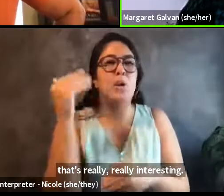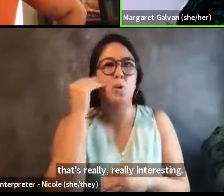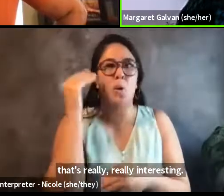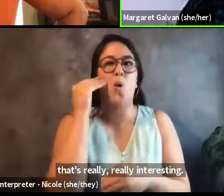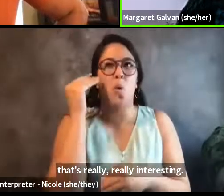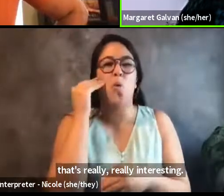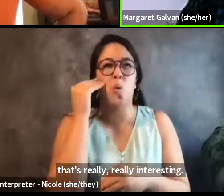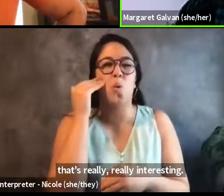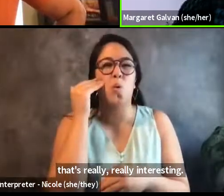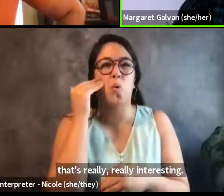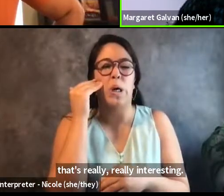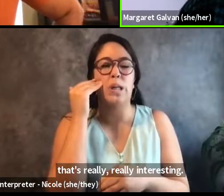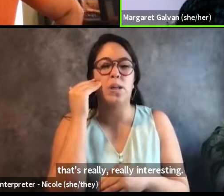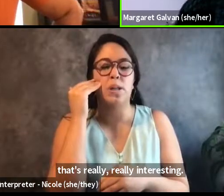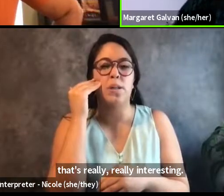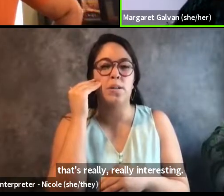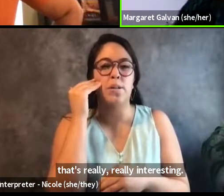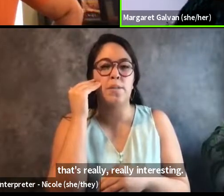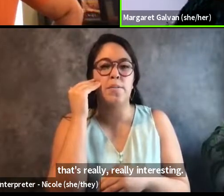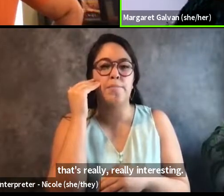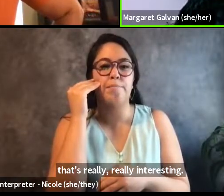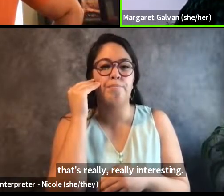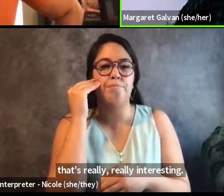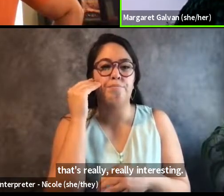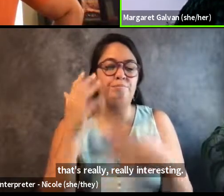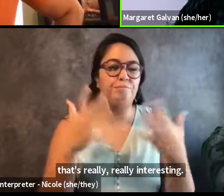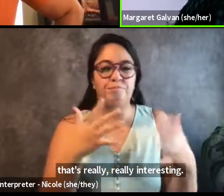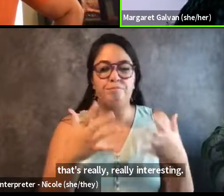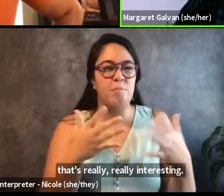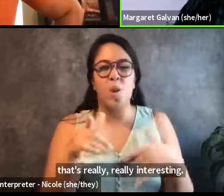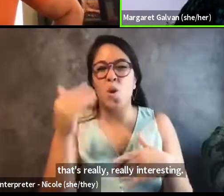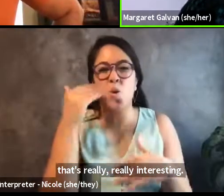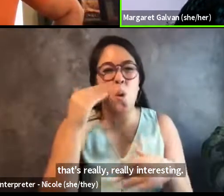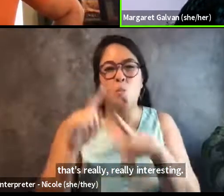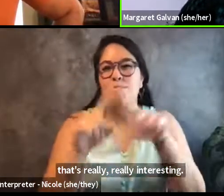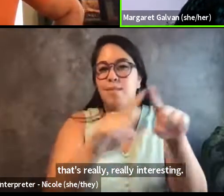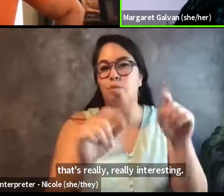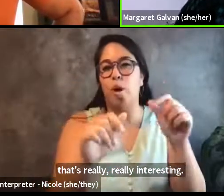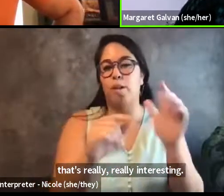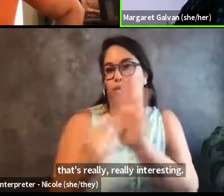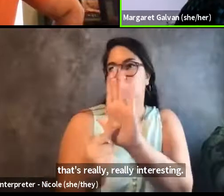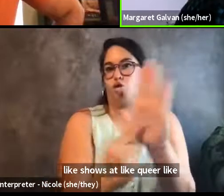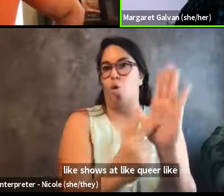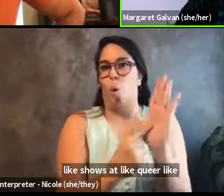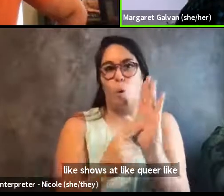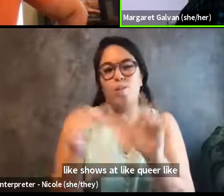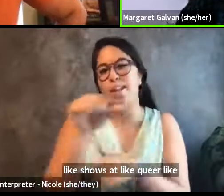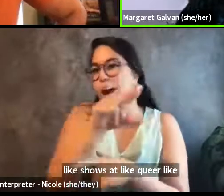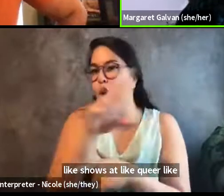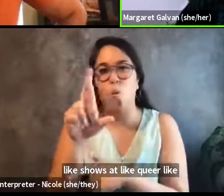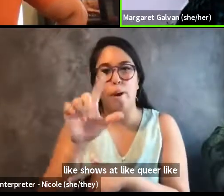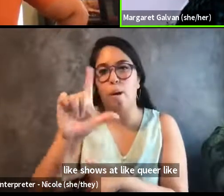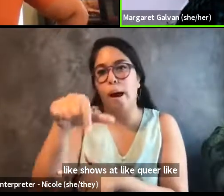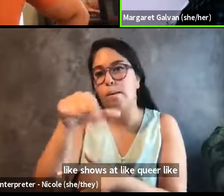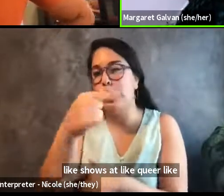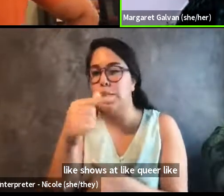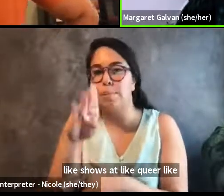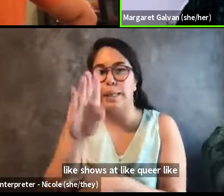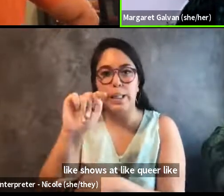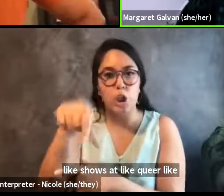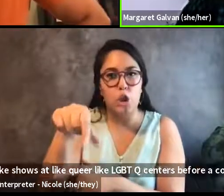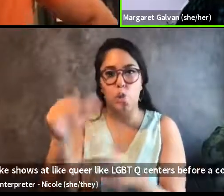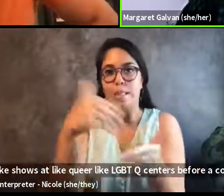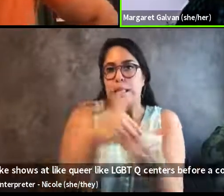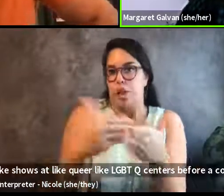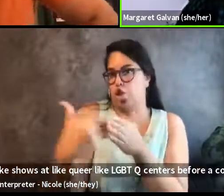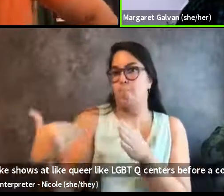like shows at like queer, like LGBTQ centers before of